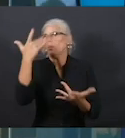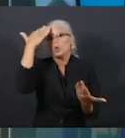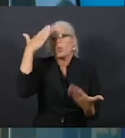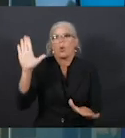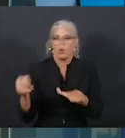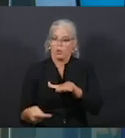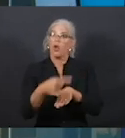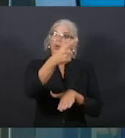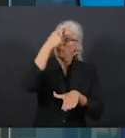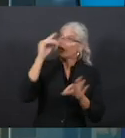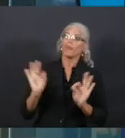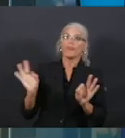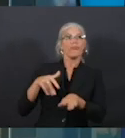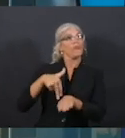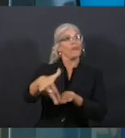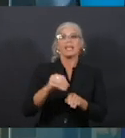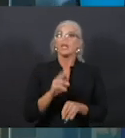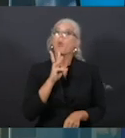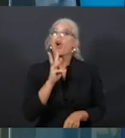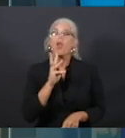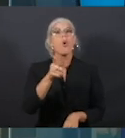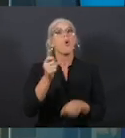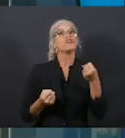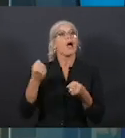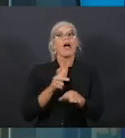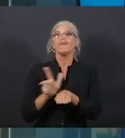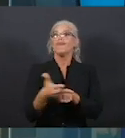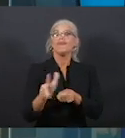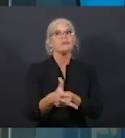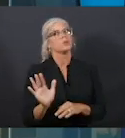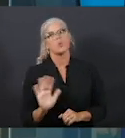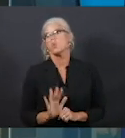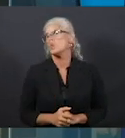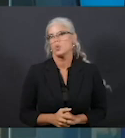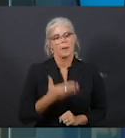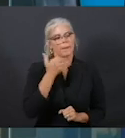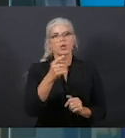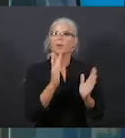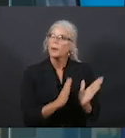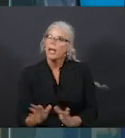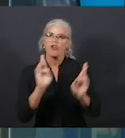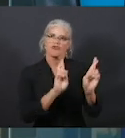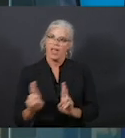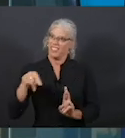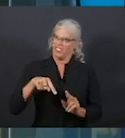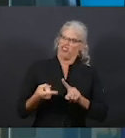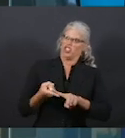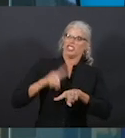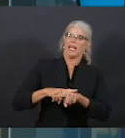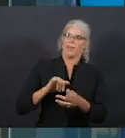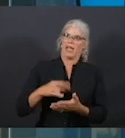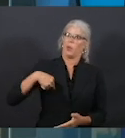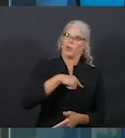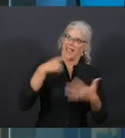them. You should be now making your final preparations. As the governor has also said, this is the first time that we have deployed